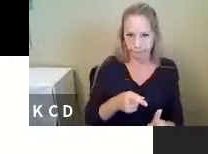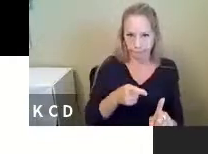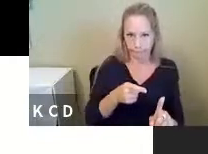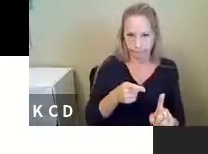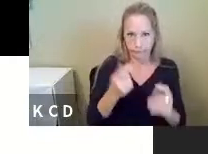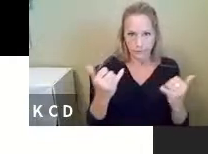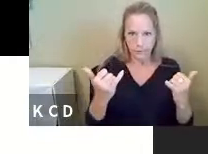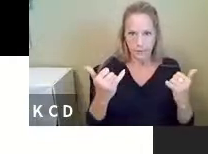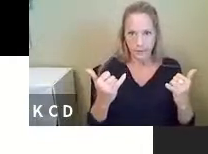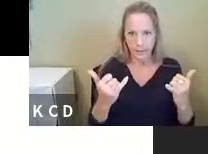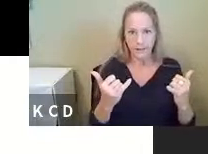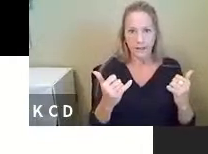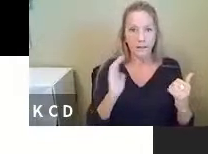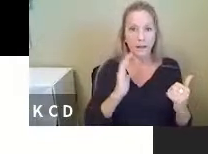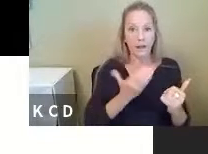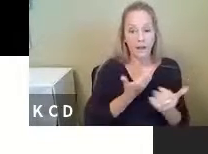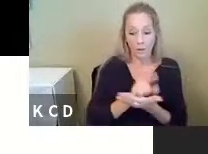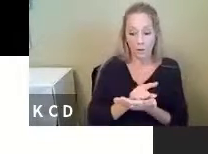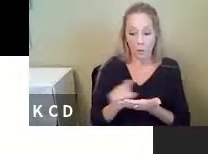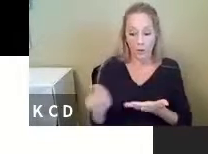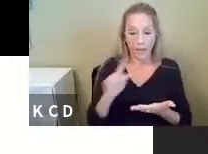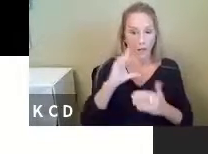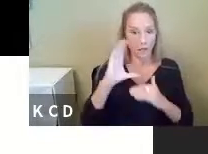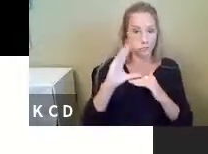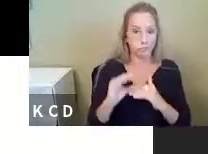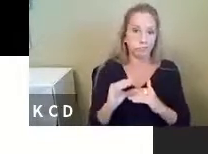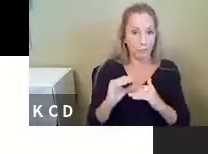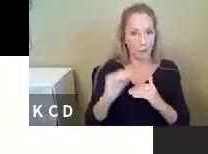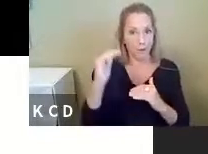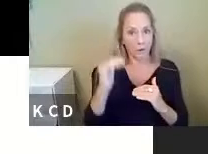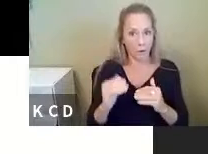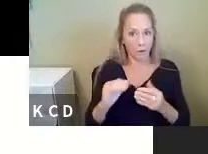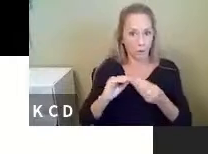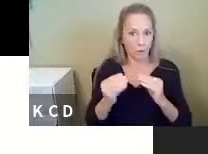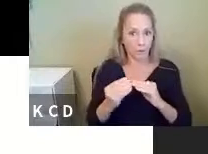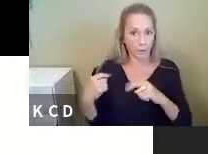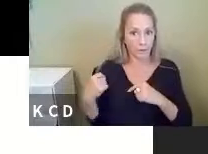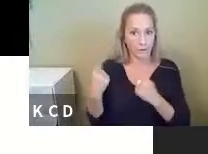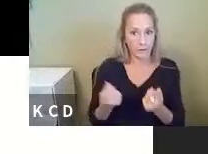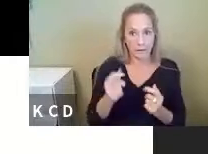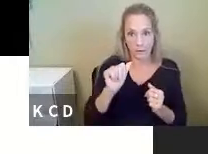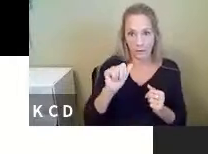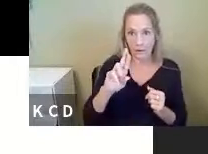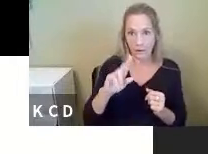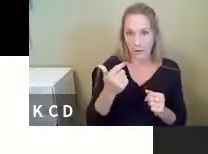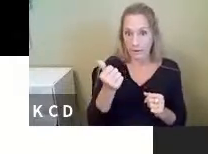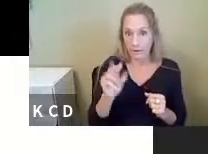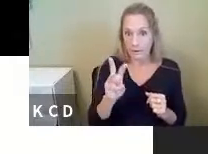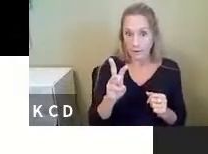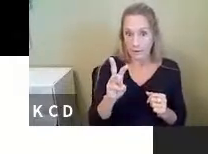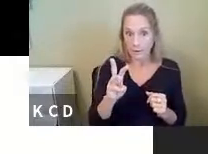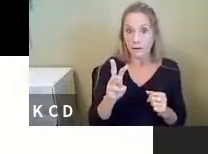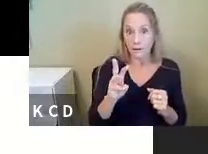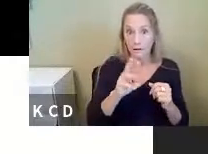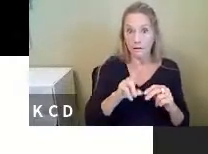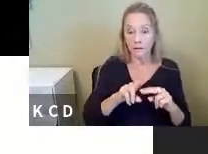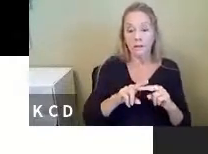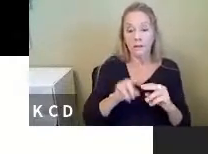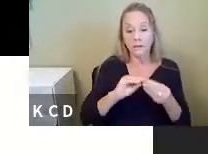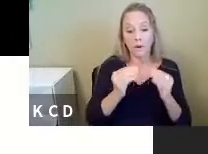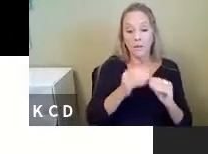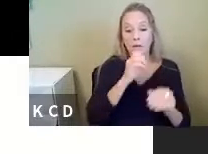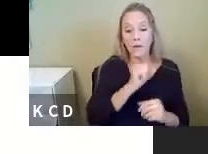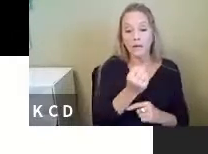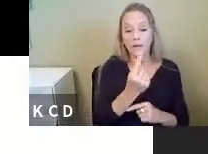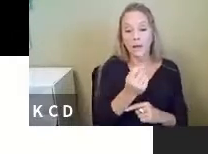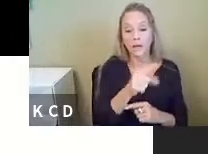has been our lowest week over week amount of new cases since August the 16th. The decline in 11 to 30 explains